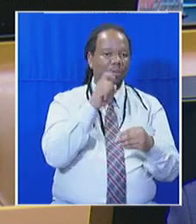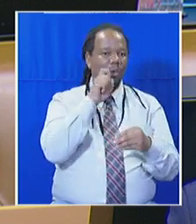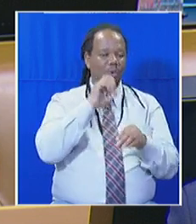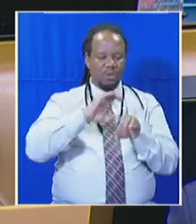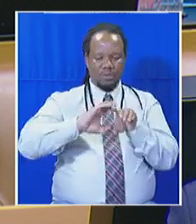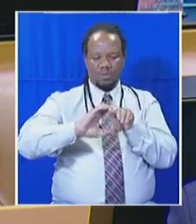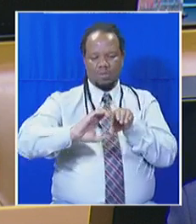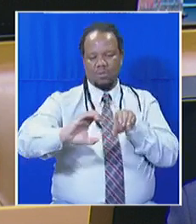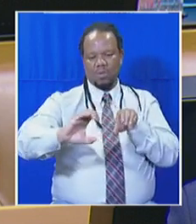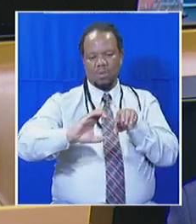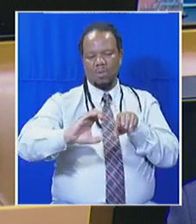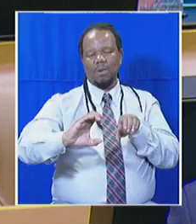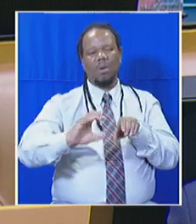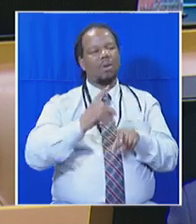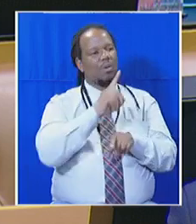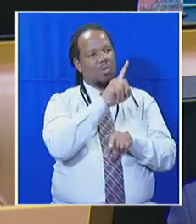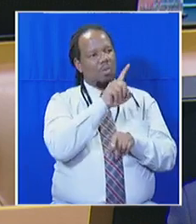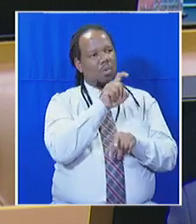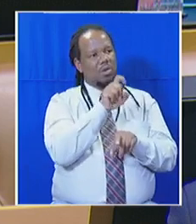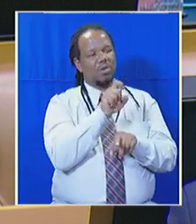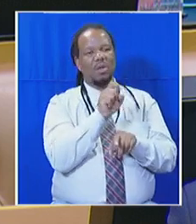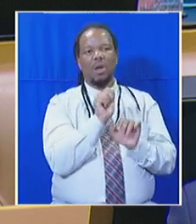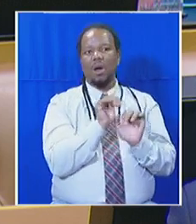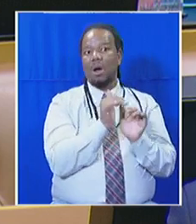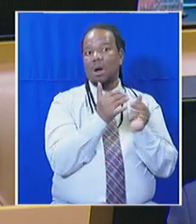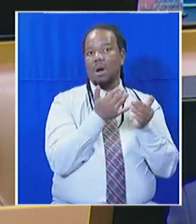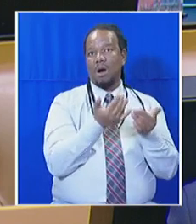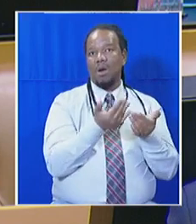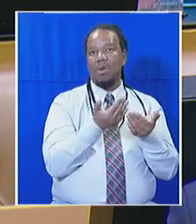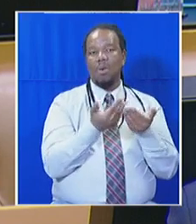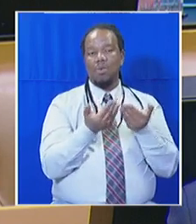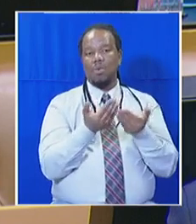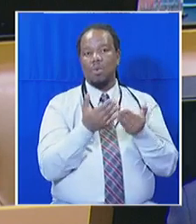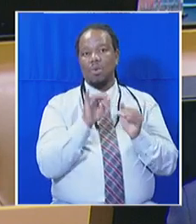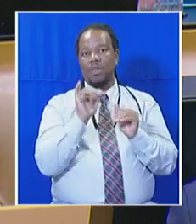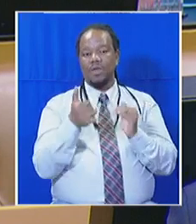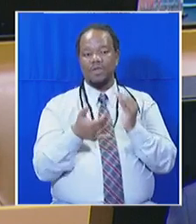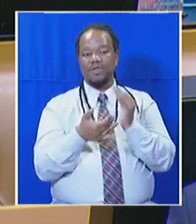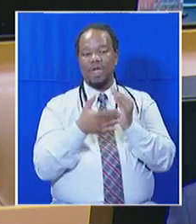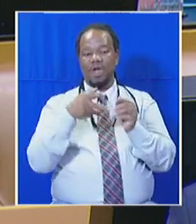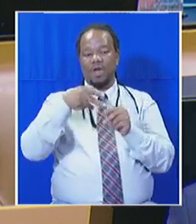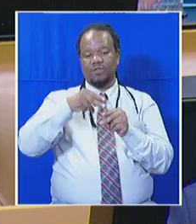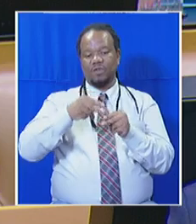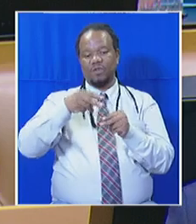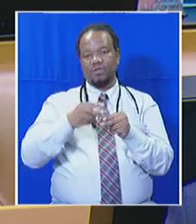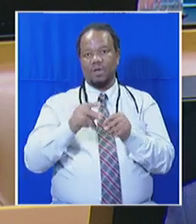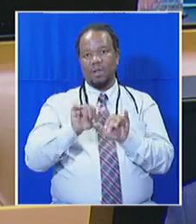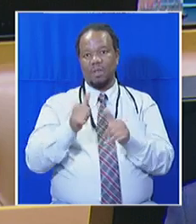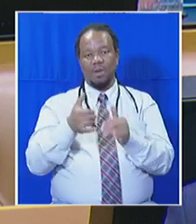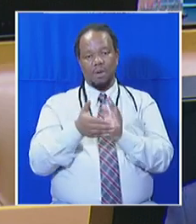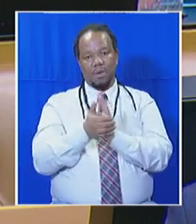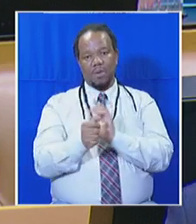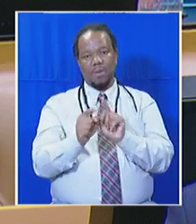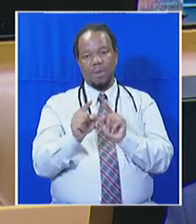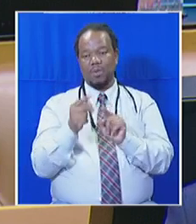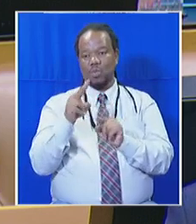infrastructure. How would you explain the dramatic reduction of technicians dealing with fixing water infrastructure over the